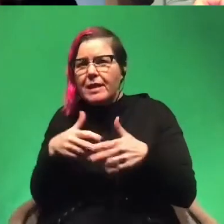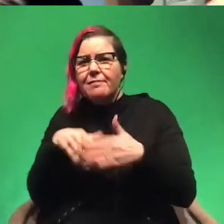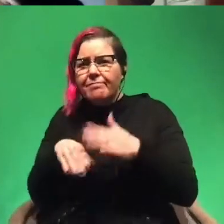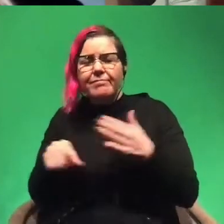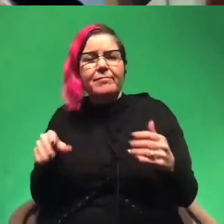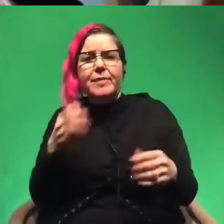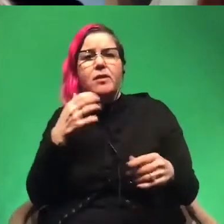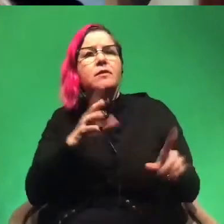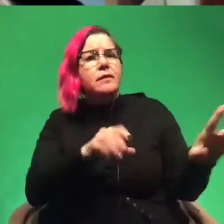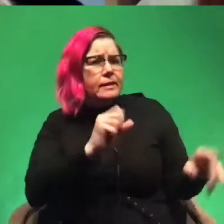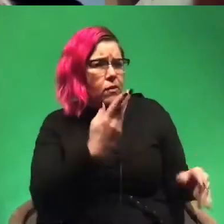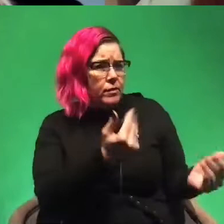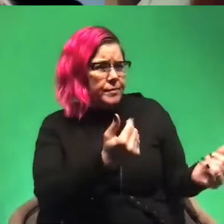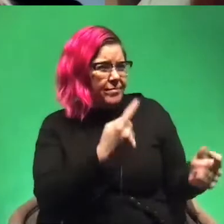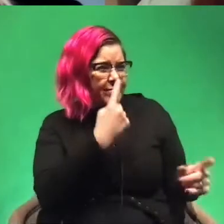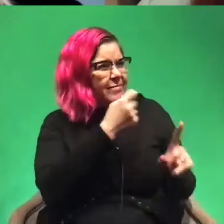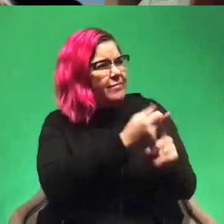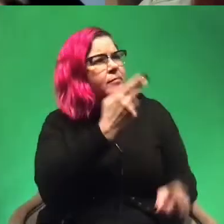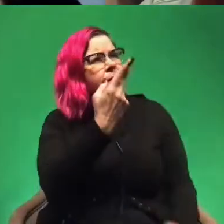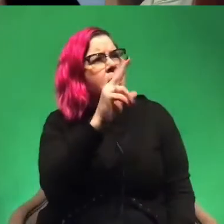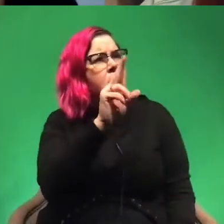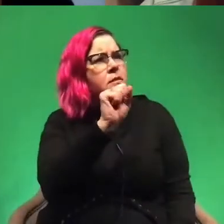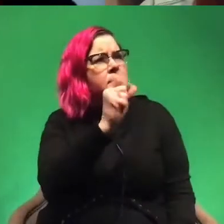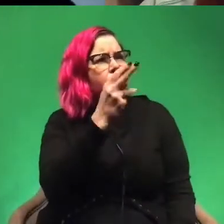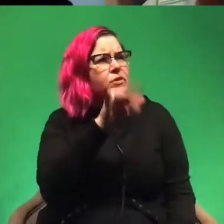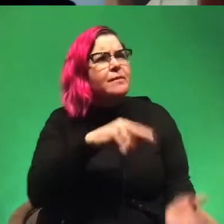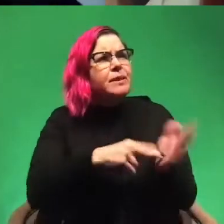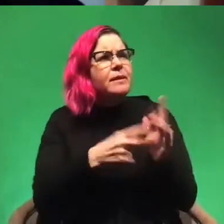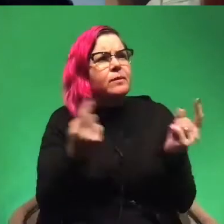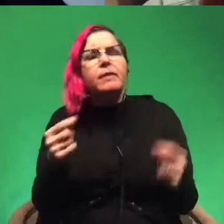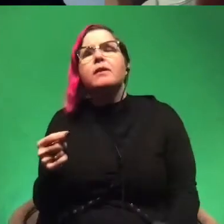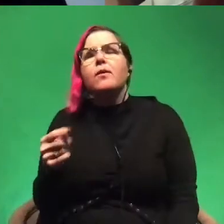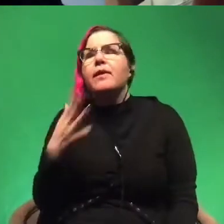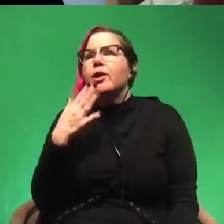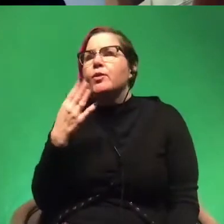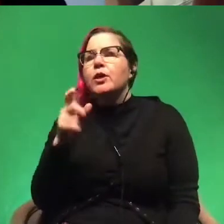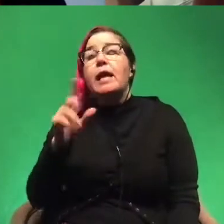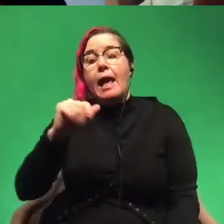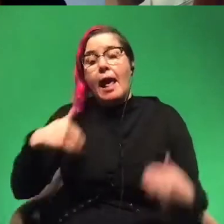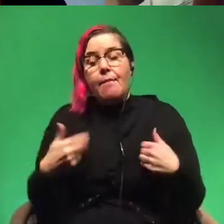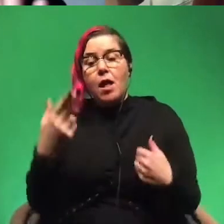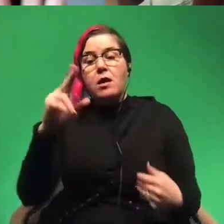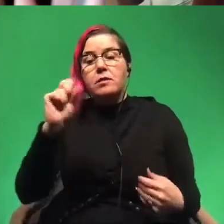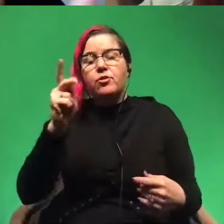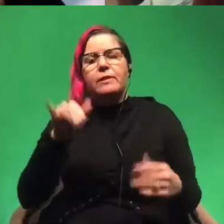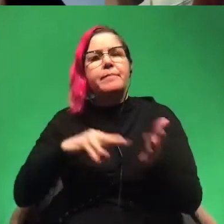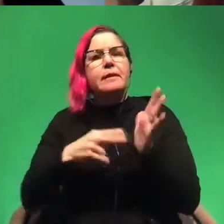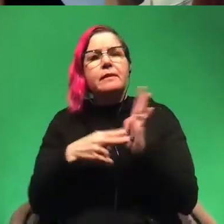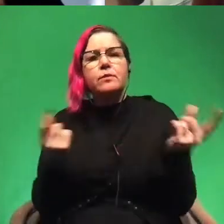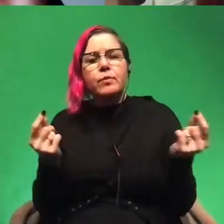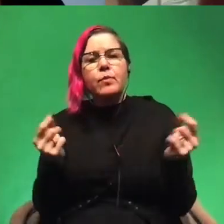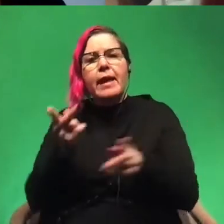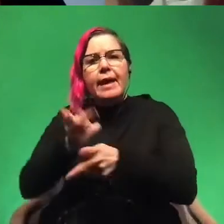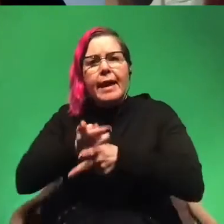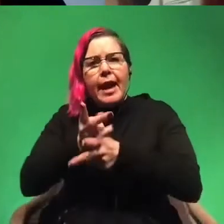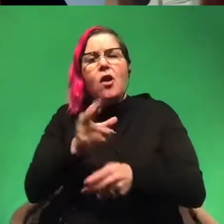captivity. Yes, Sarah? Can you tell us what the word husbandry means? Yes, sorry. Thank you. Good question. Animal husbandry is effectively the care